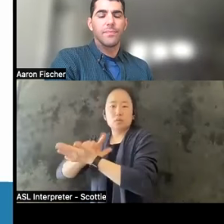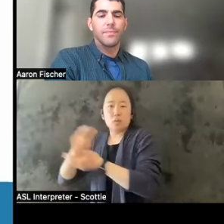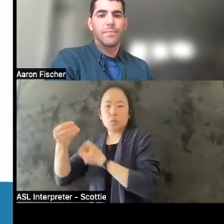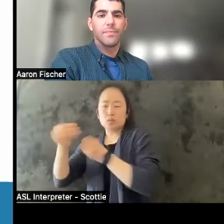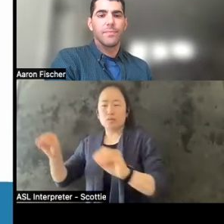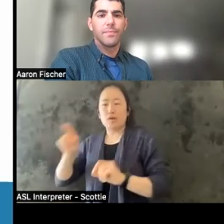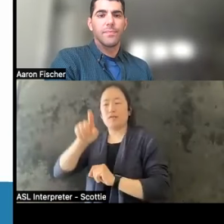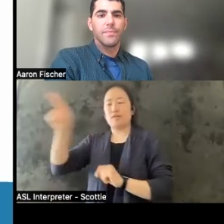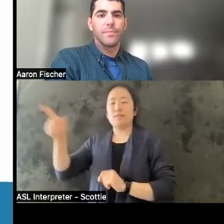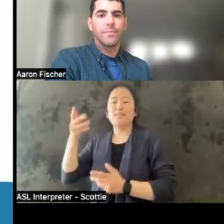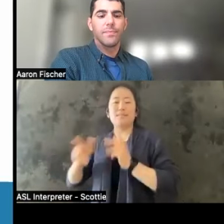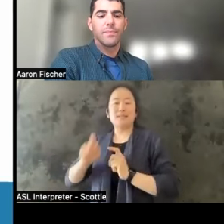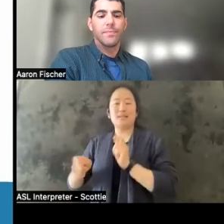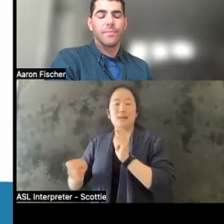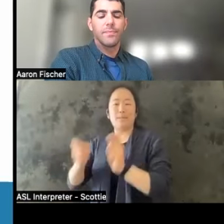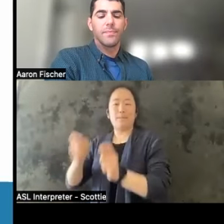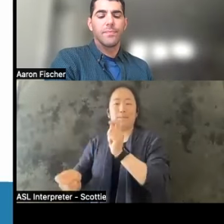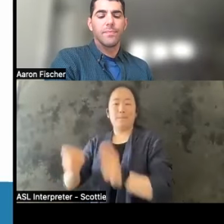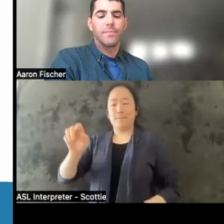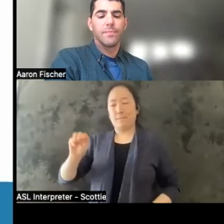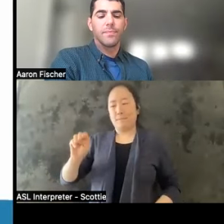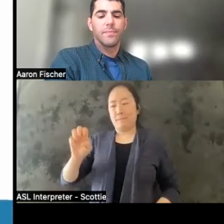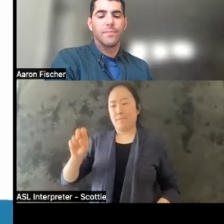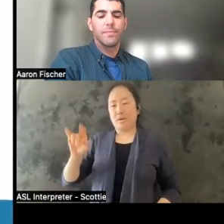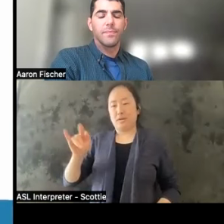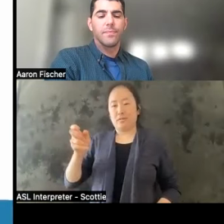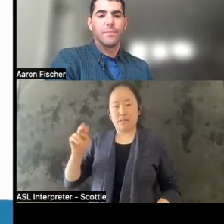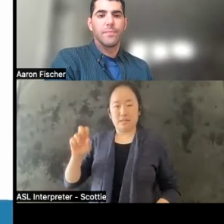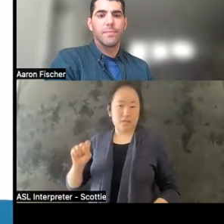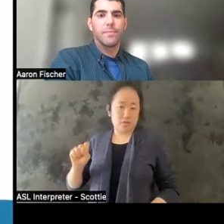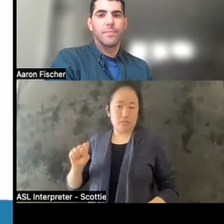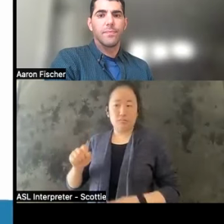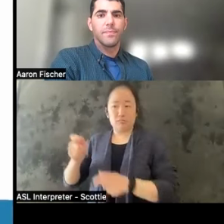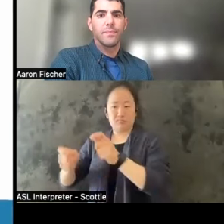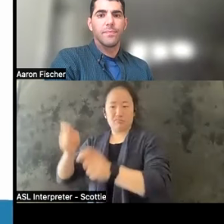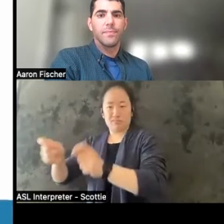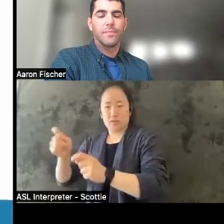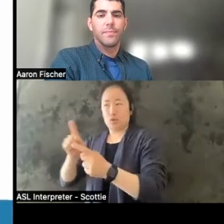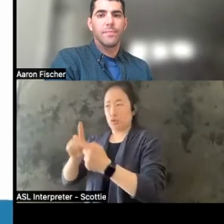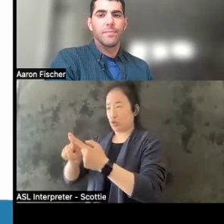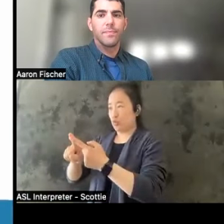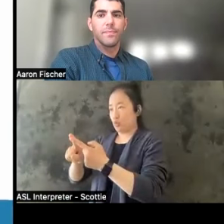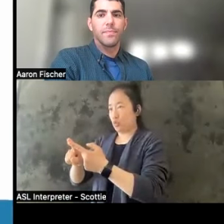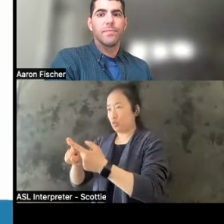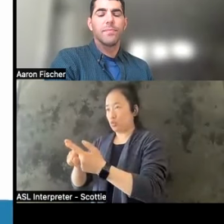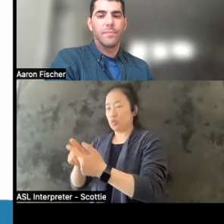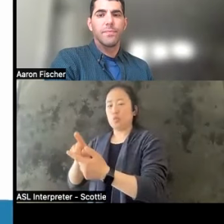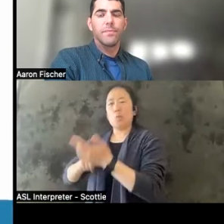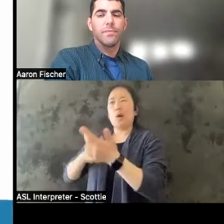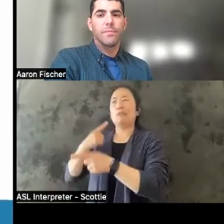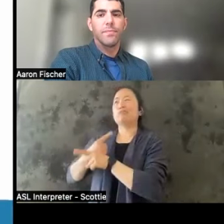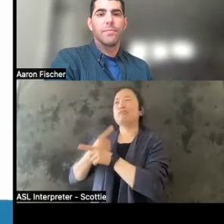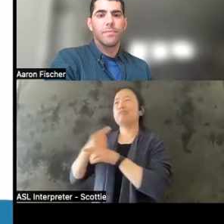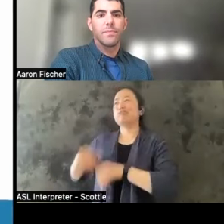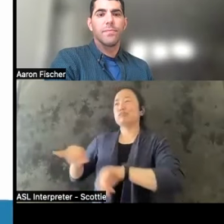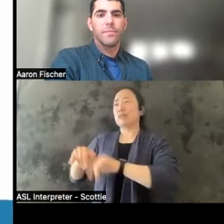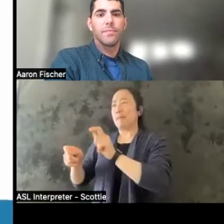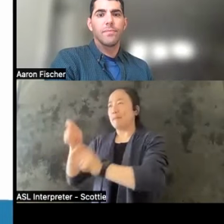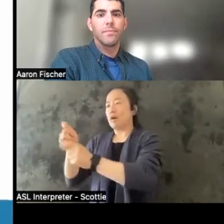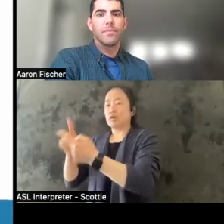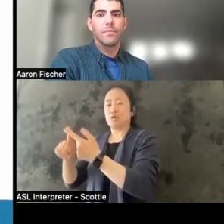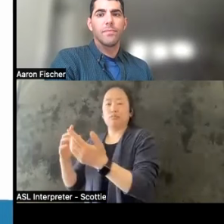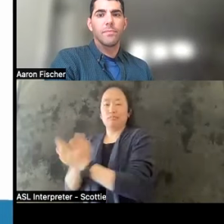need a modification to the way things are normally done in order to have access to the services and benefits. So